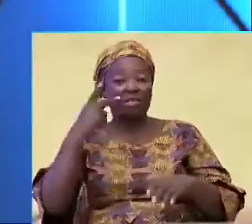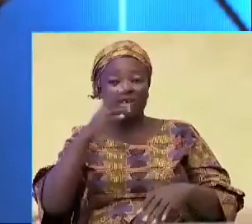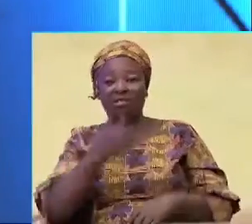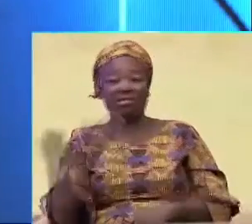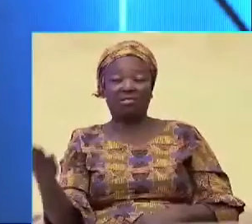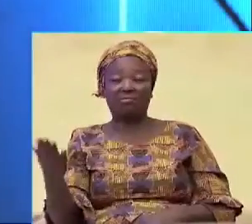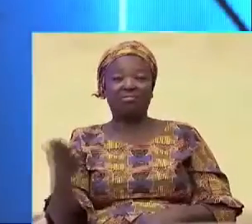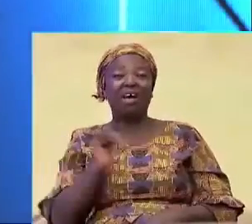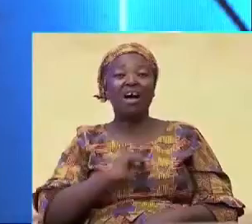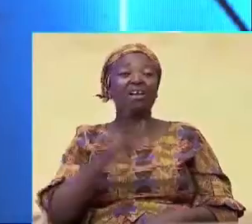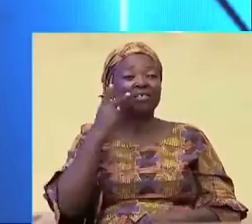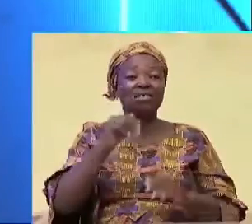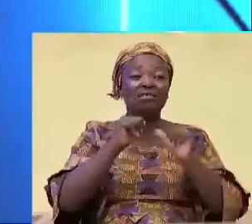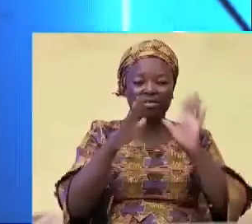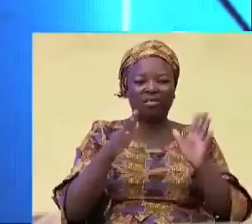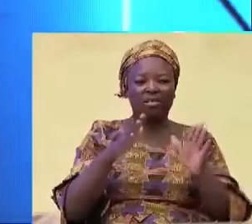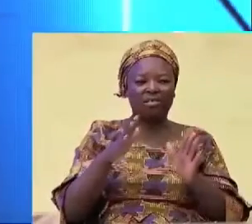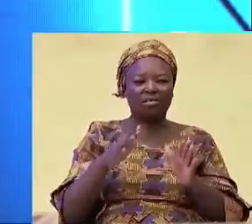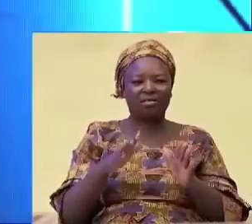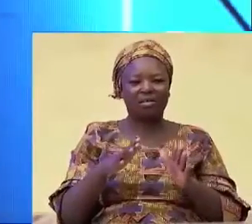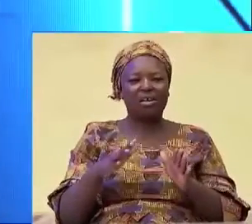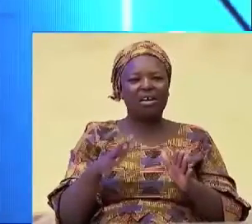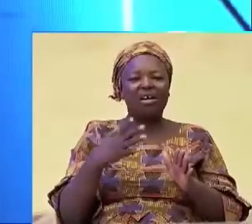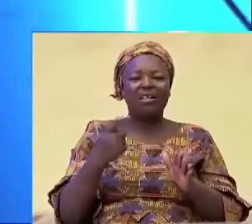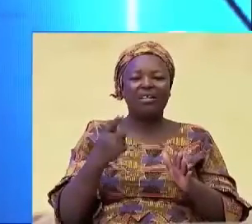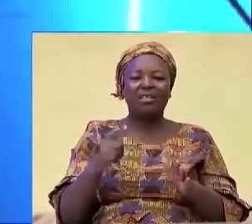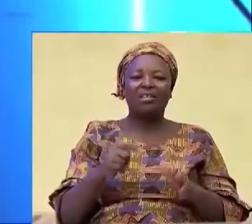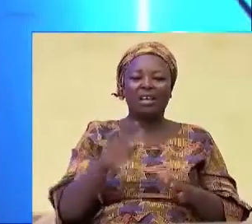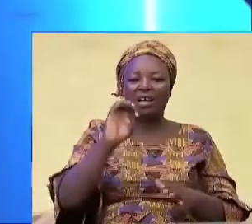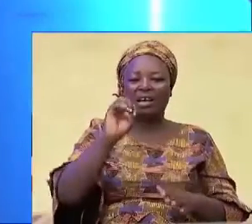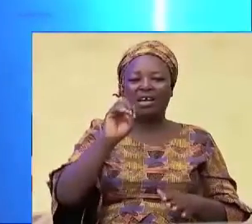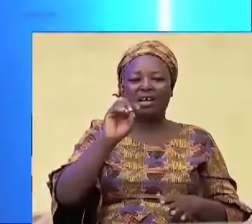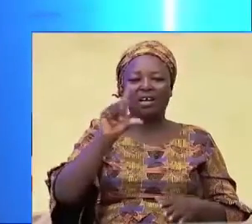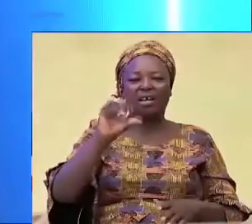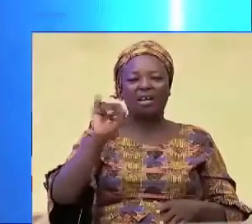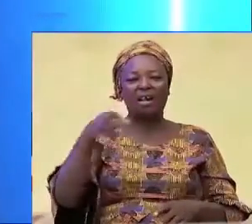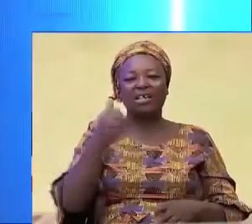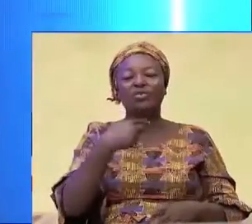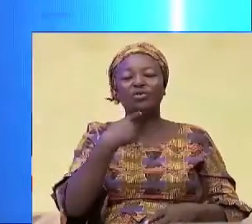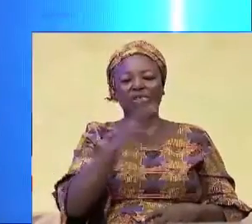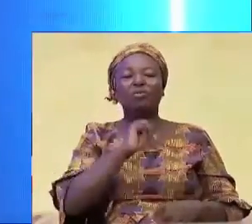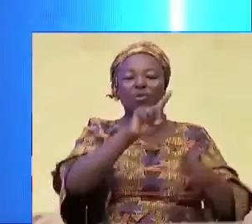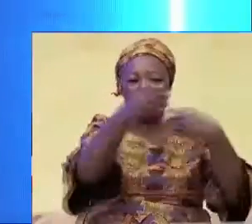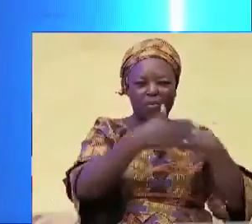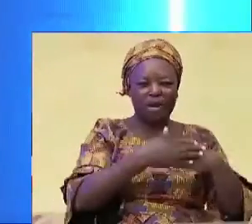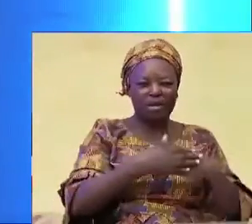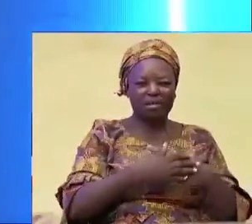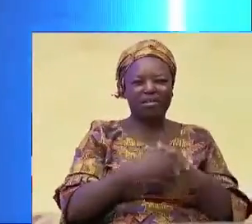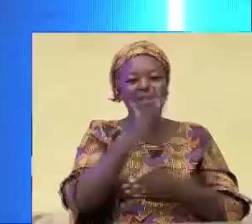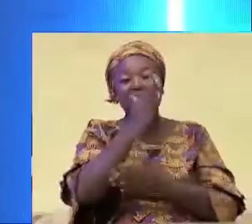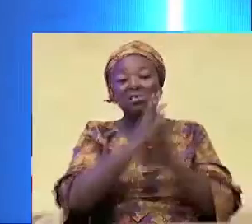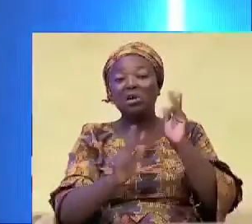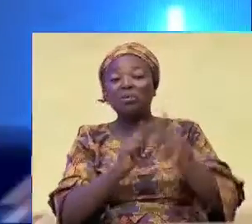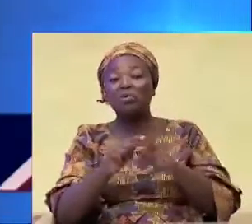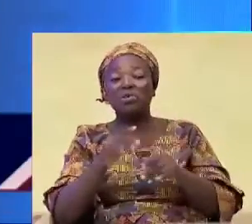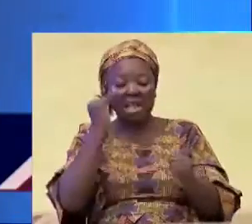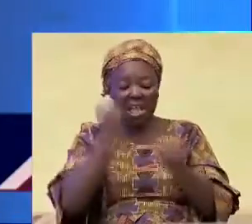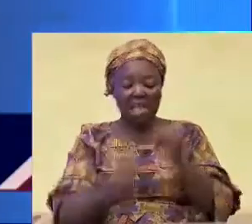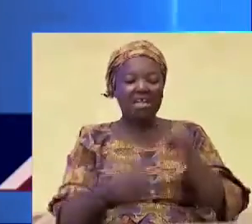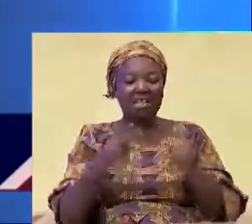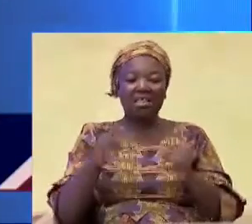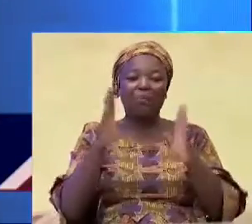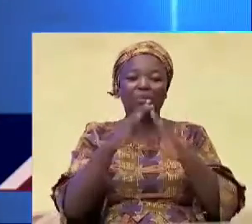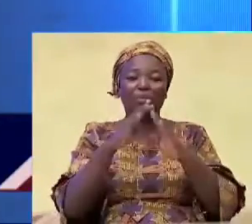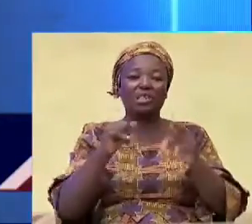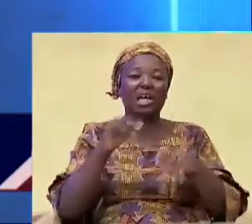he came back, I see nothing. Some people, they end the meeting at that